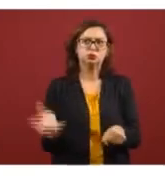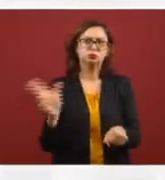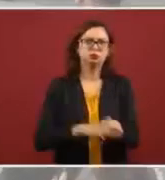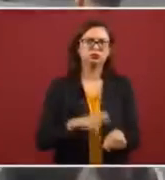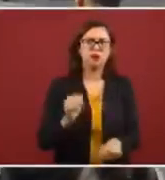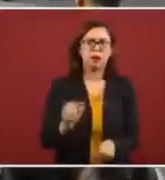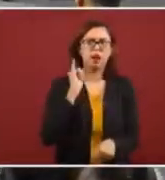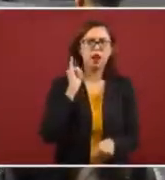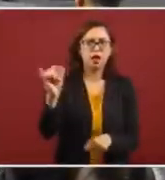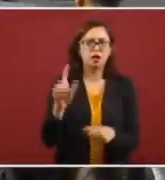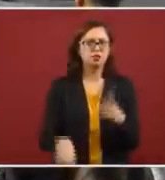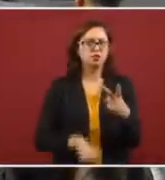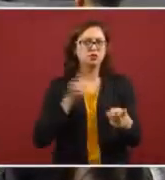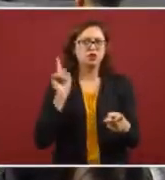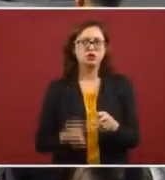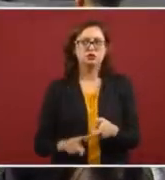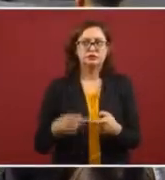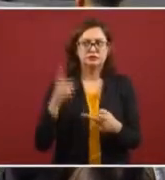September